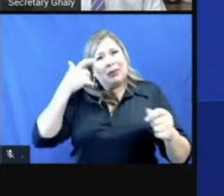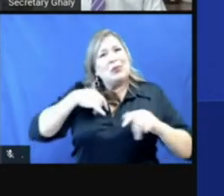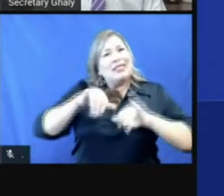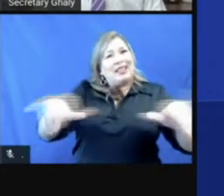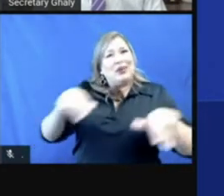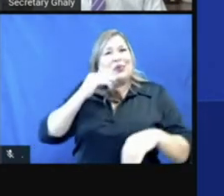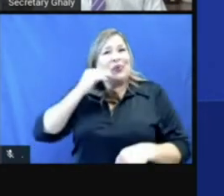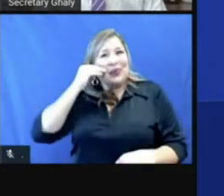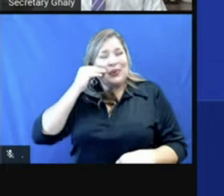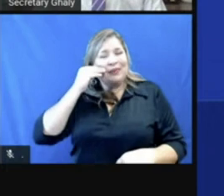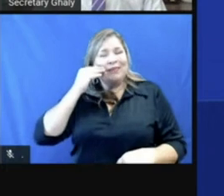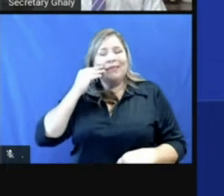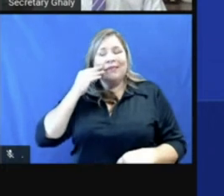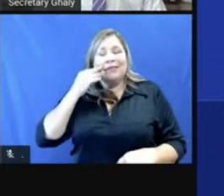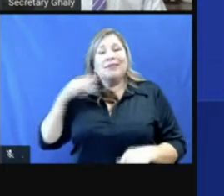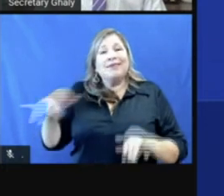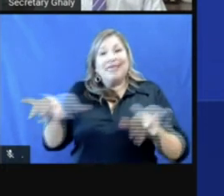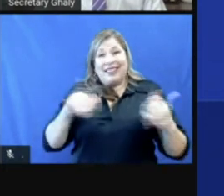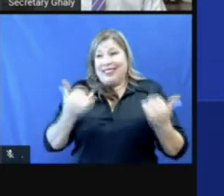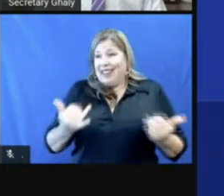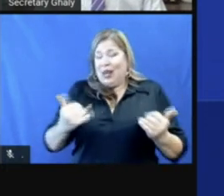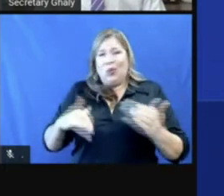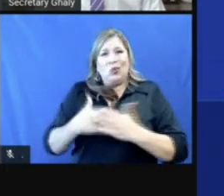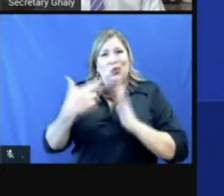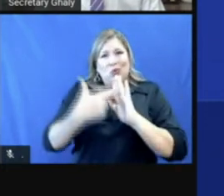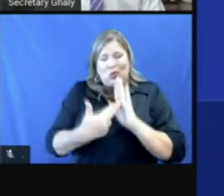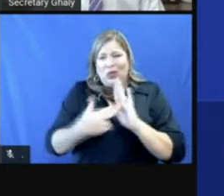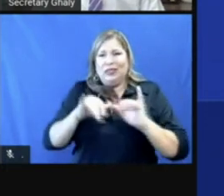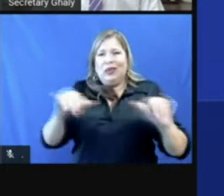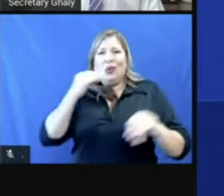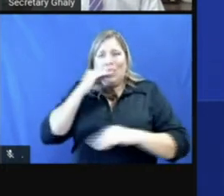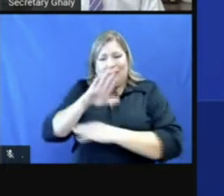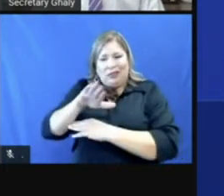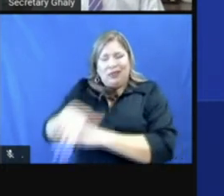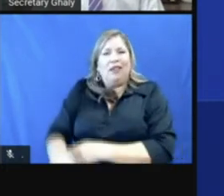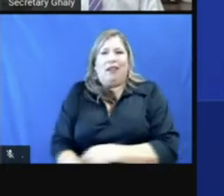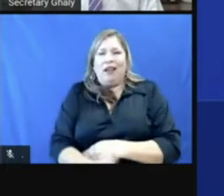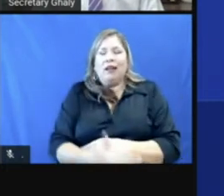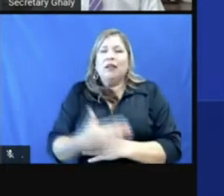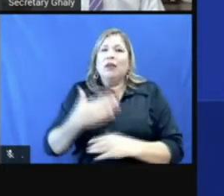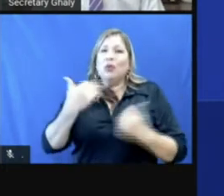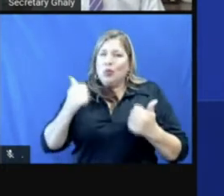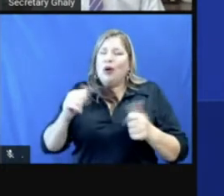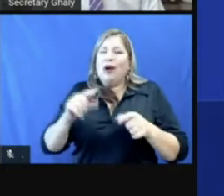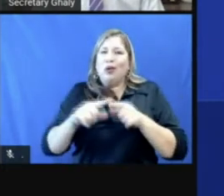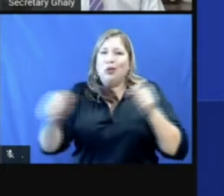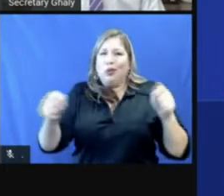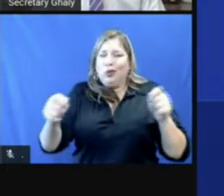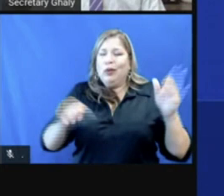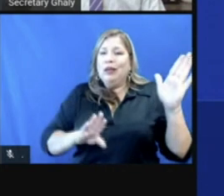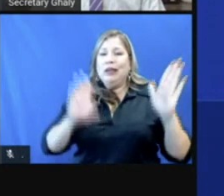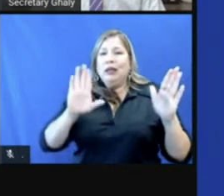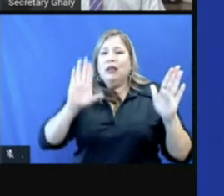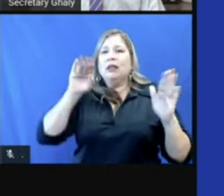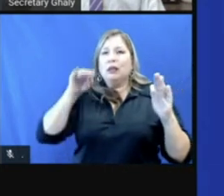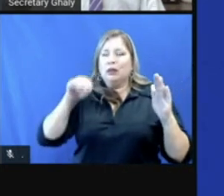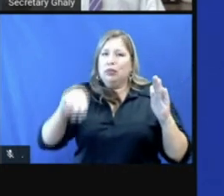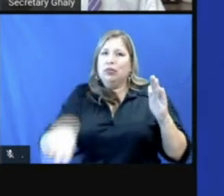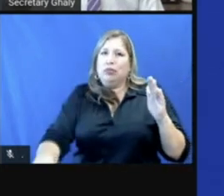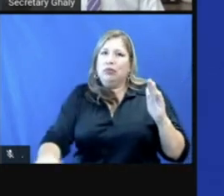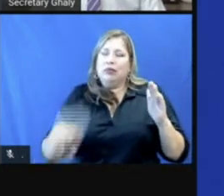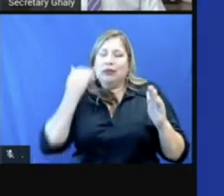us bring down transmission and flatten our curve, this time in a very important and urgent